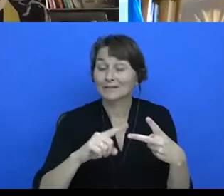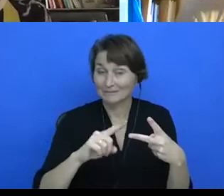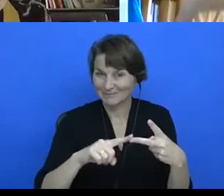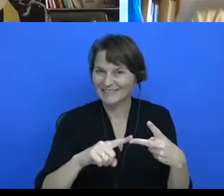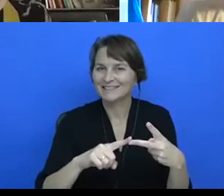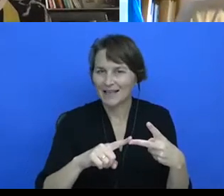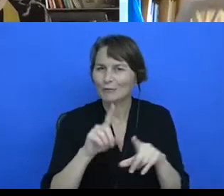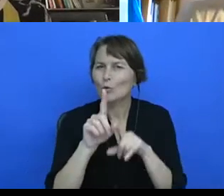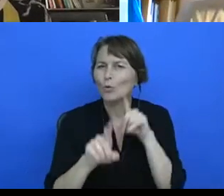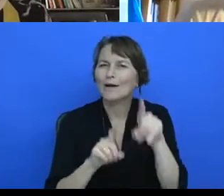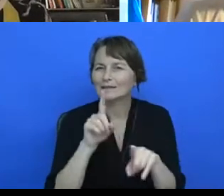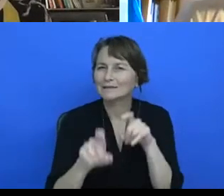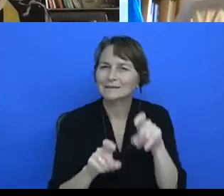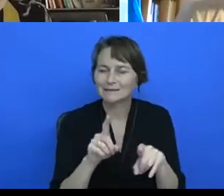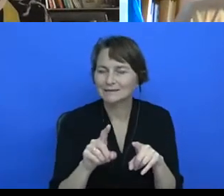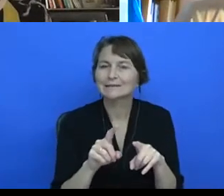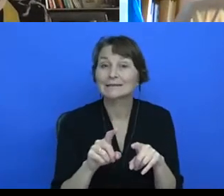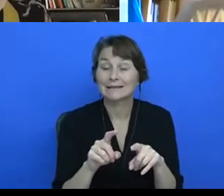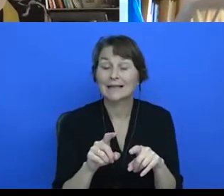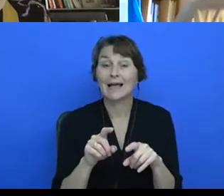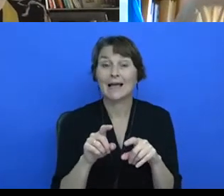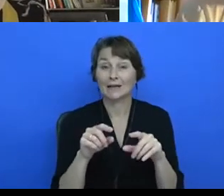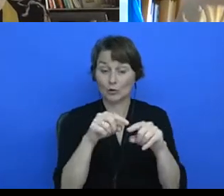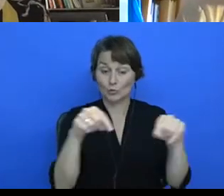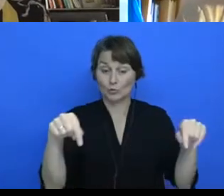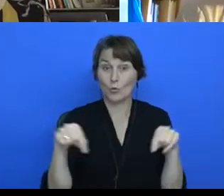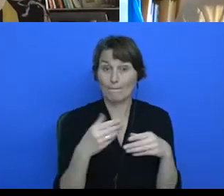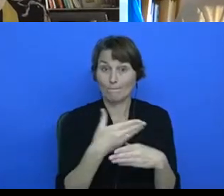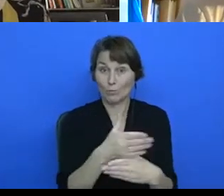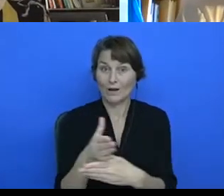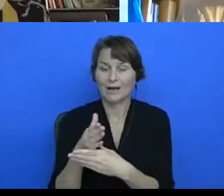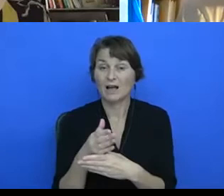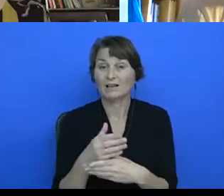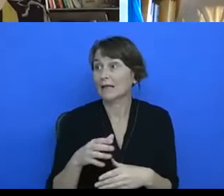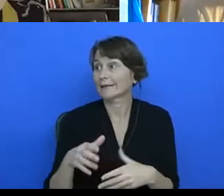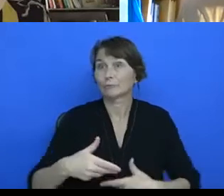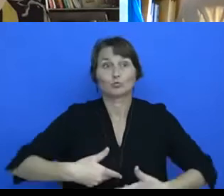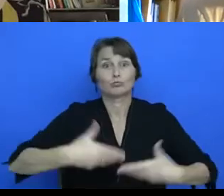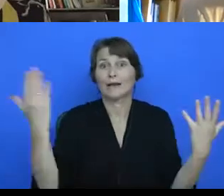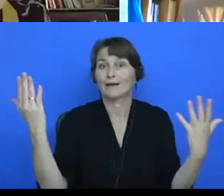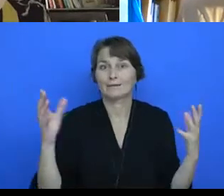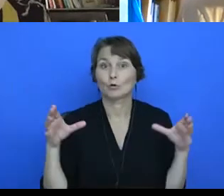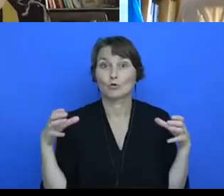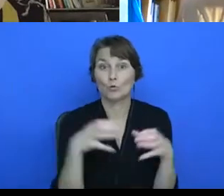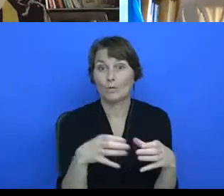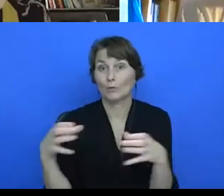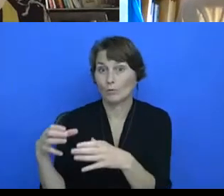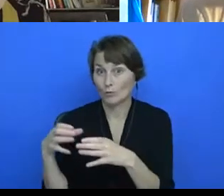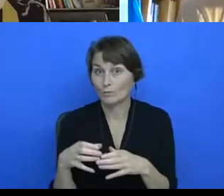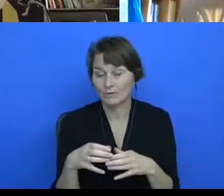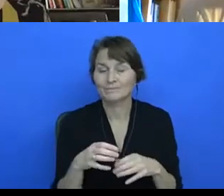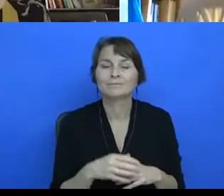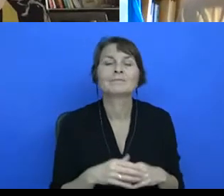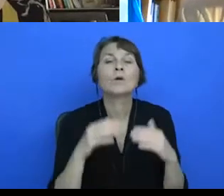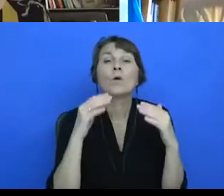in breakout rooms with random groups, and we had digital concerts so that they could get a